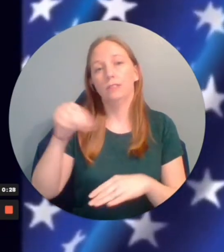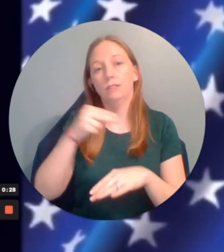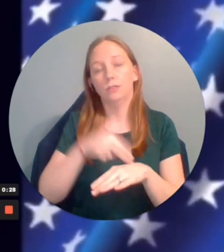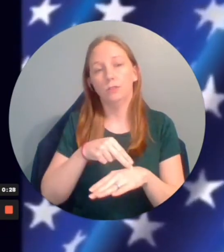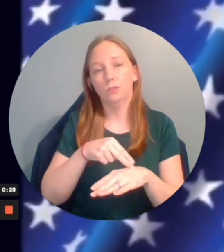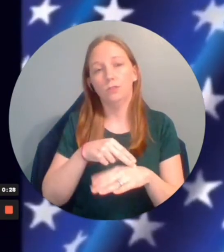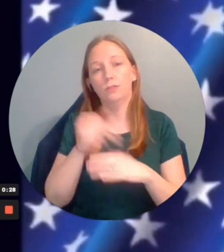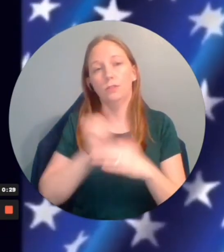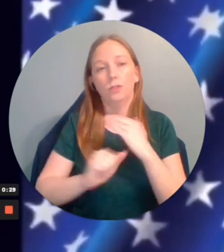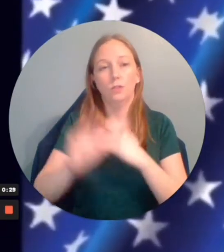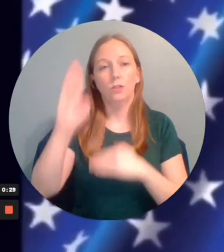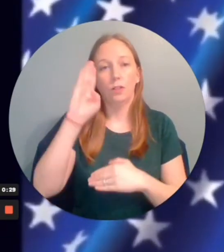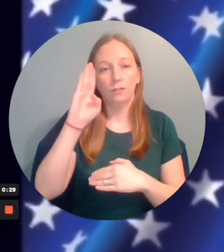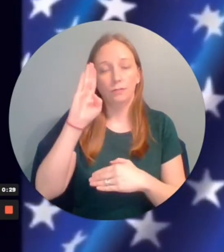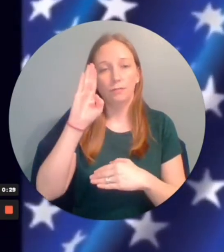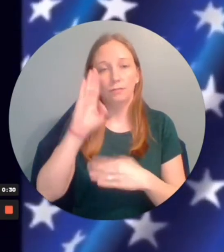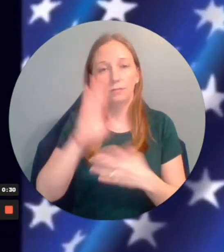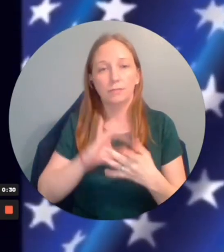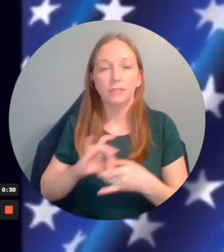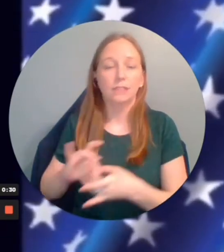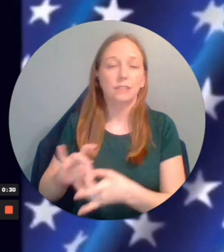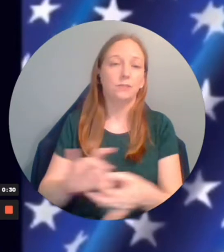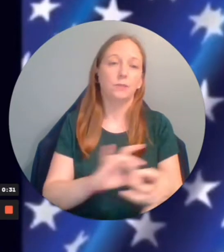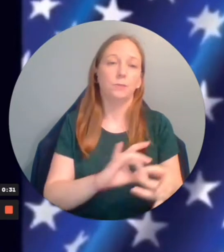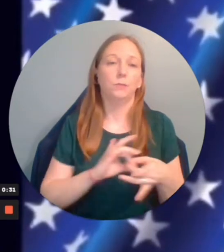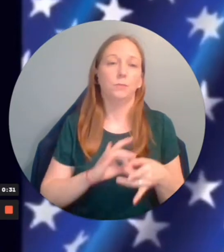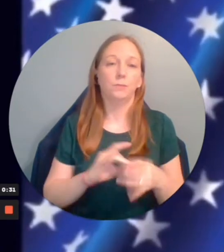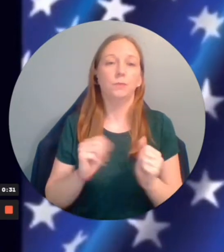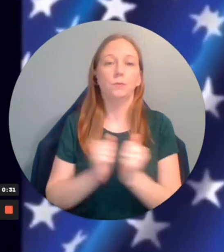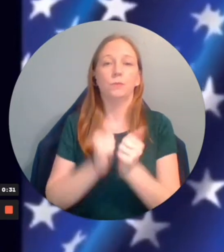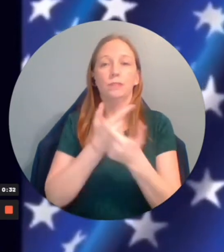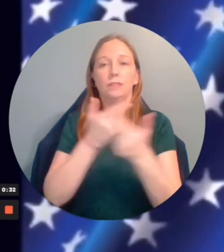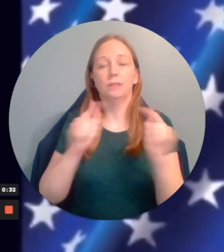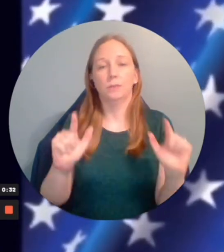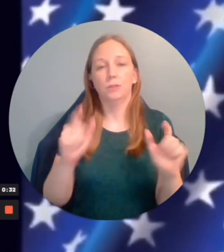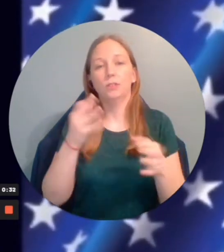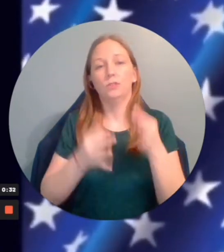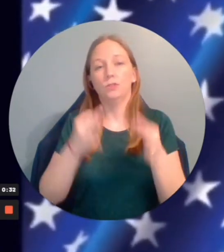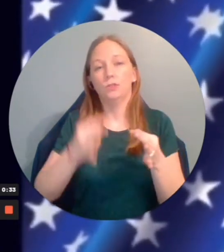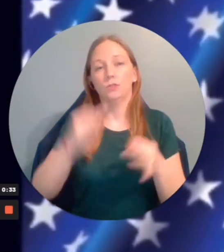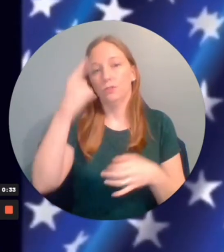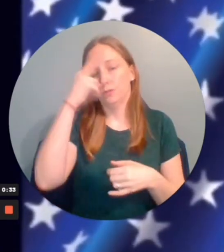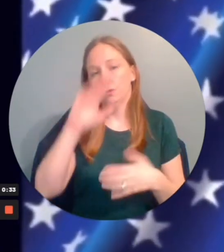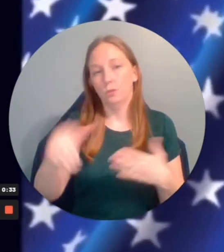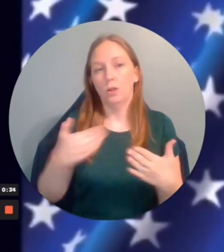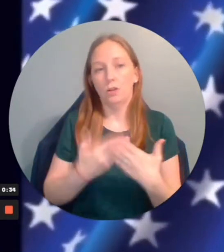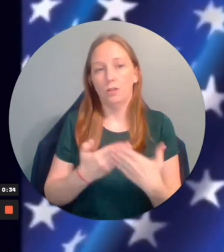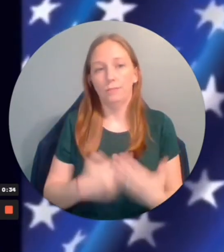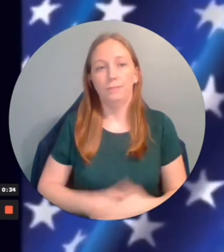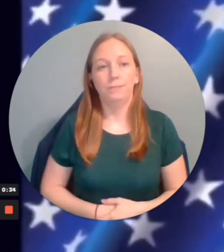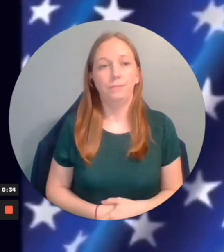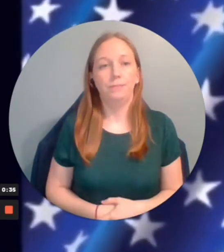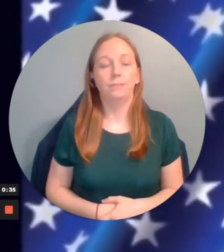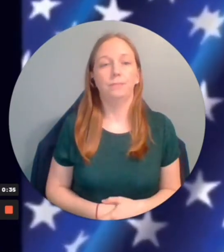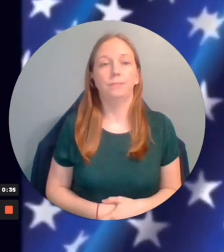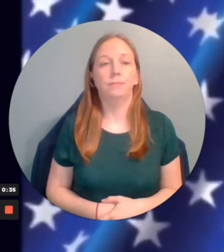nation, under God, indivisible, with liberty and justice for all.